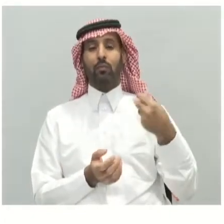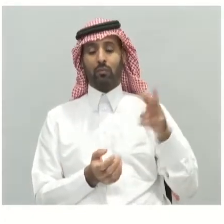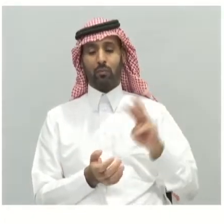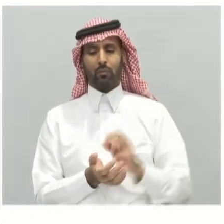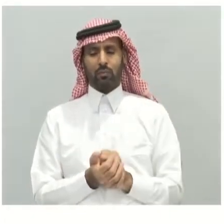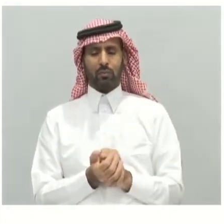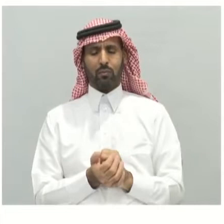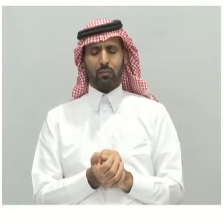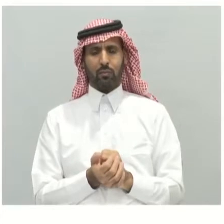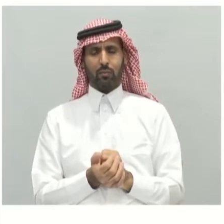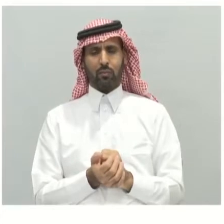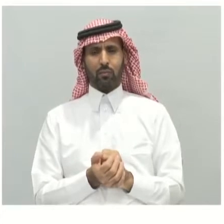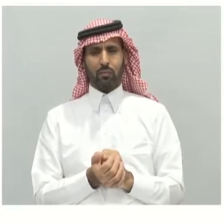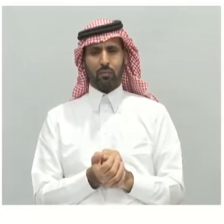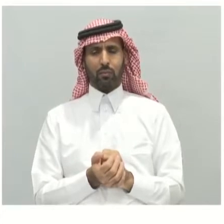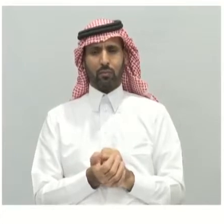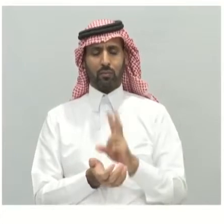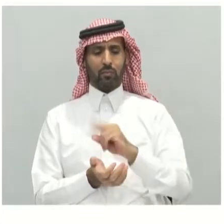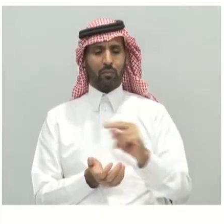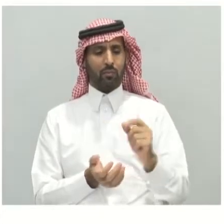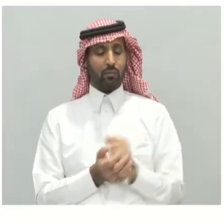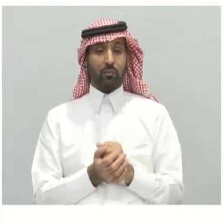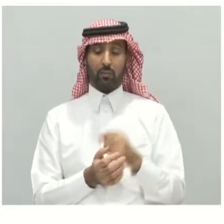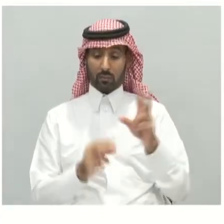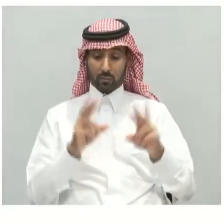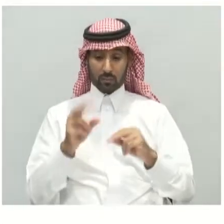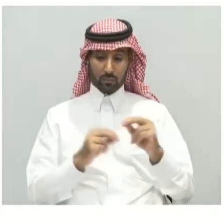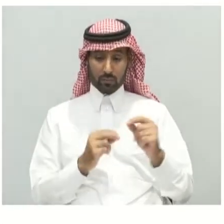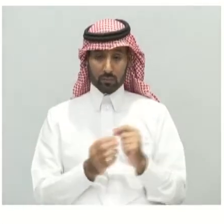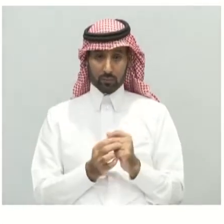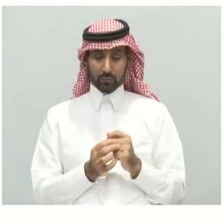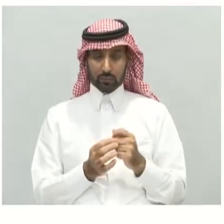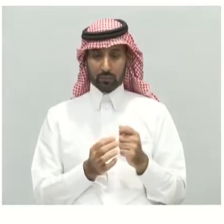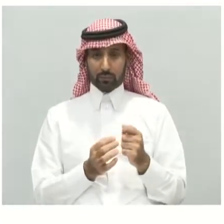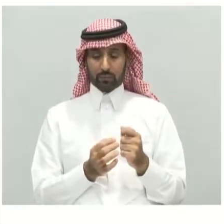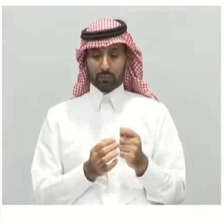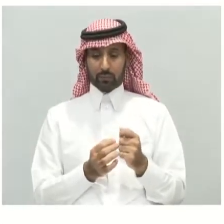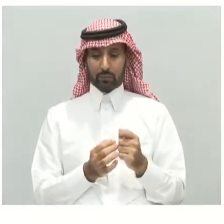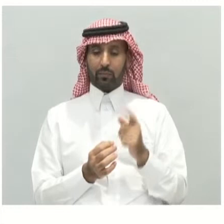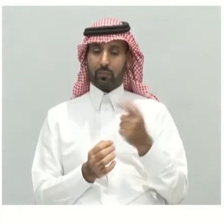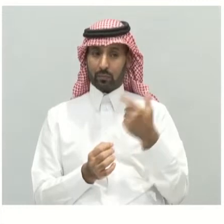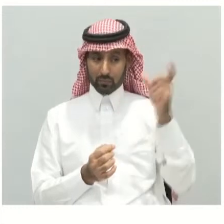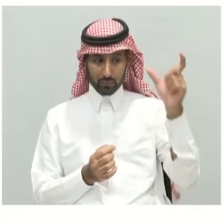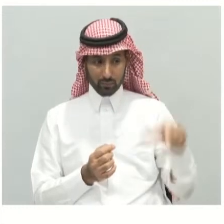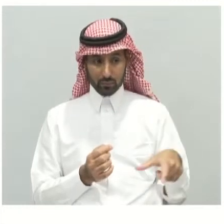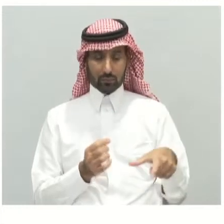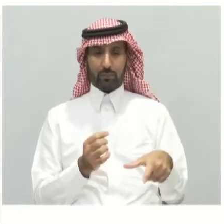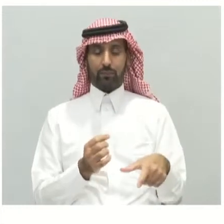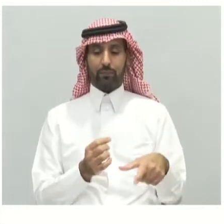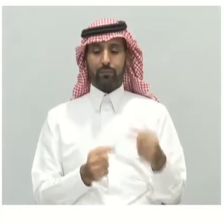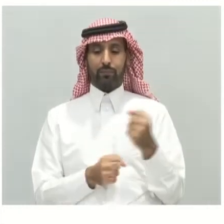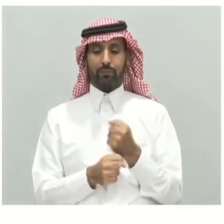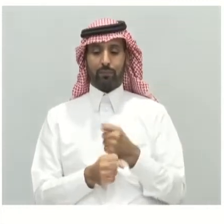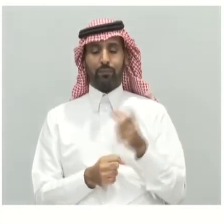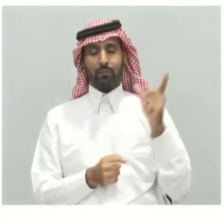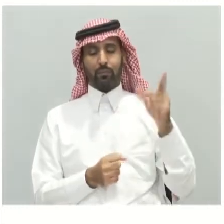okay? So here, the story is what? Excellent, it's the subject. The story